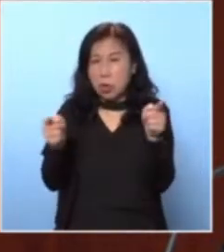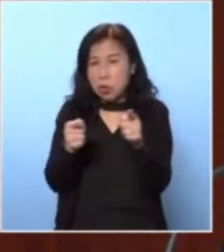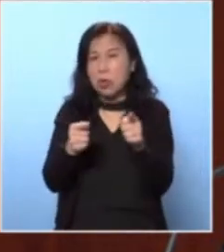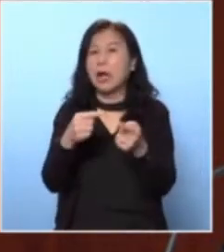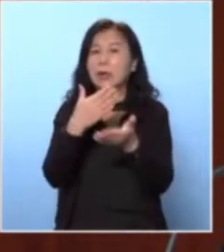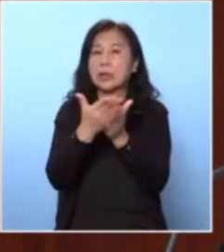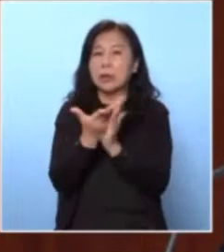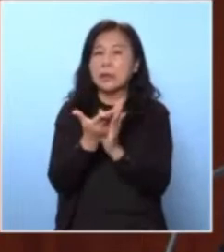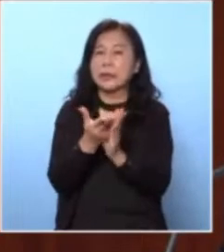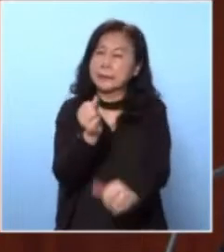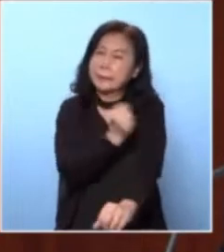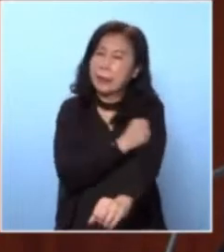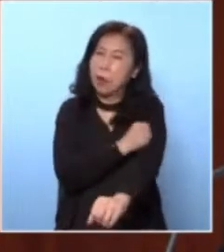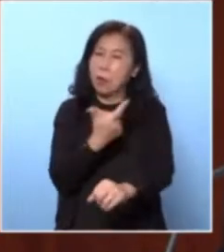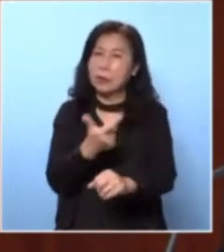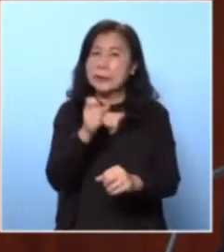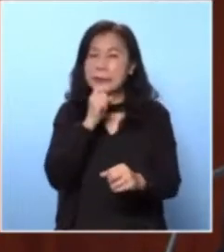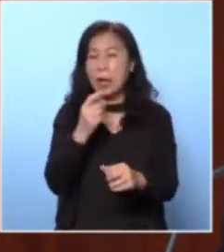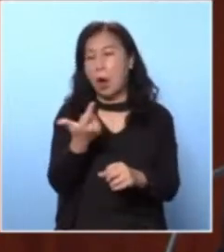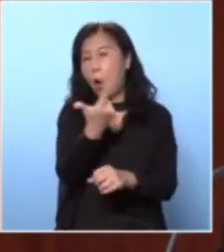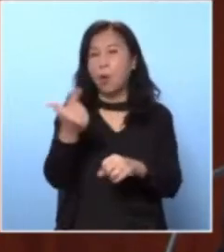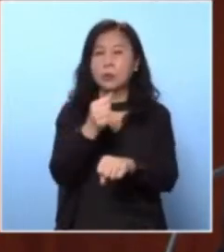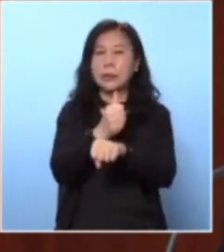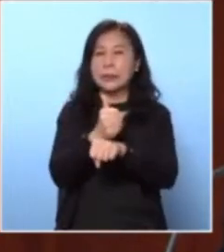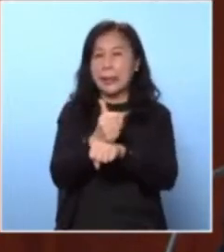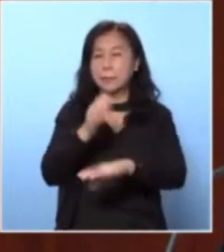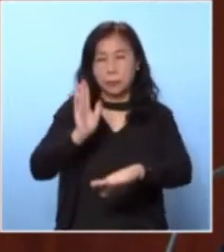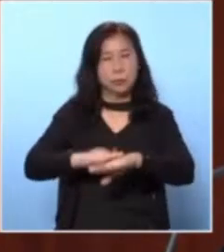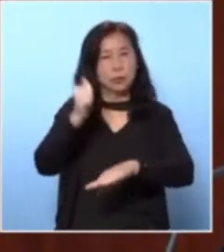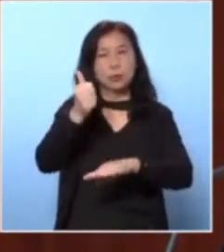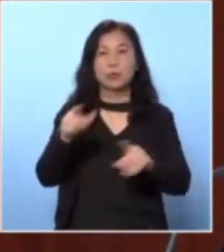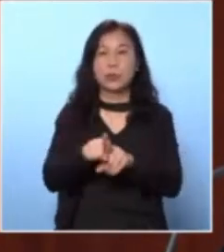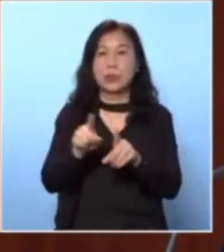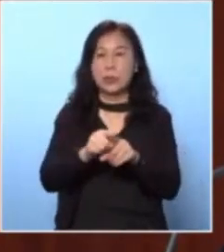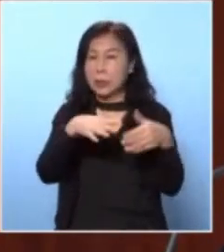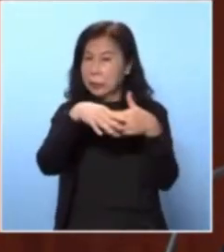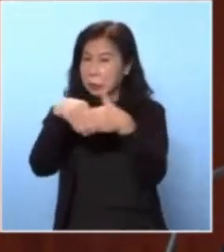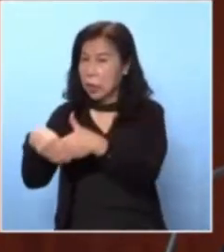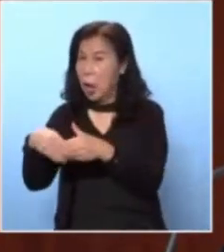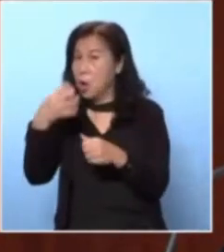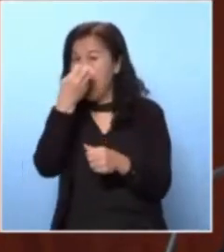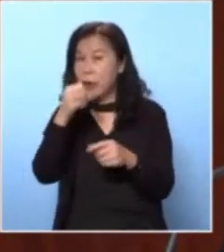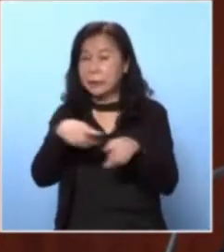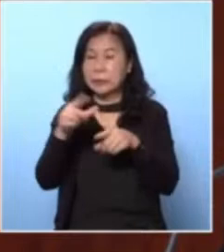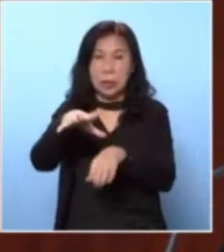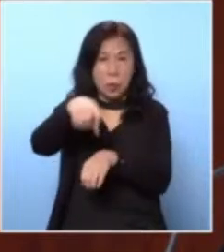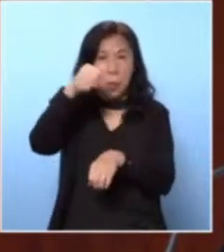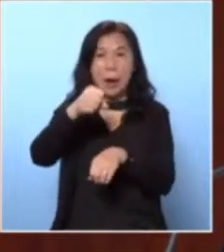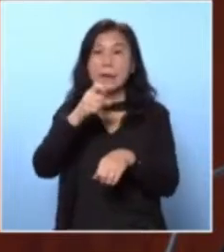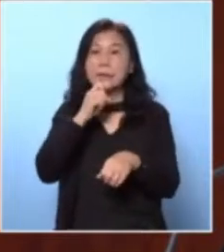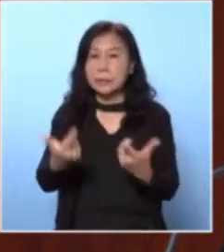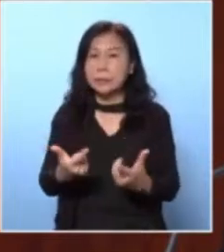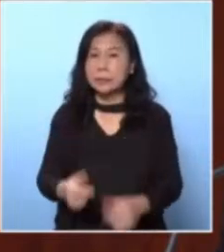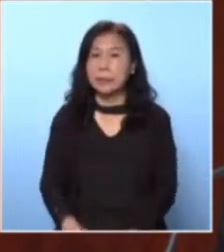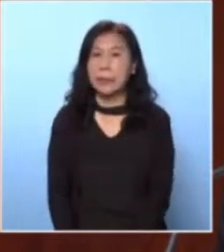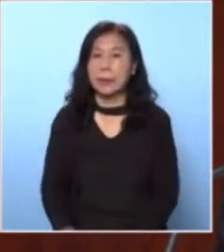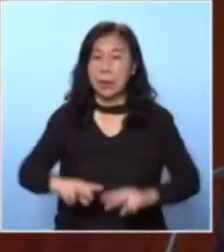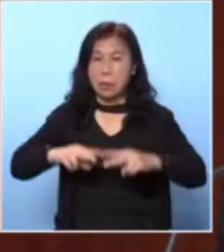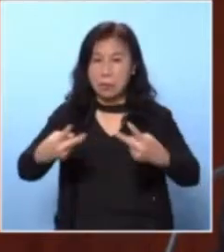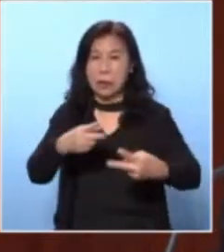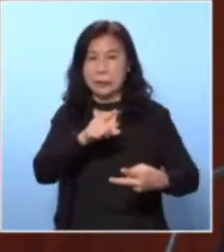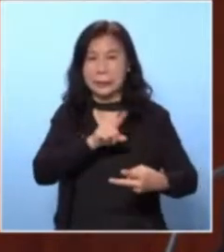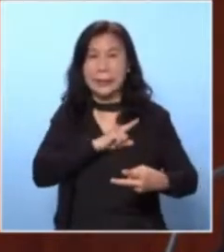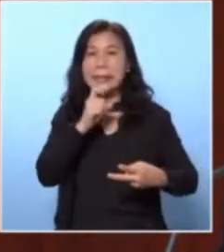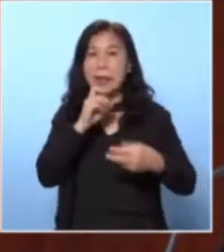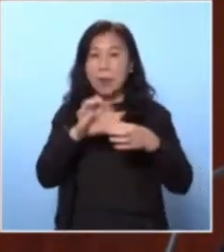Despite the near-term challenges, abundant opportunities and our advantages remain. I will lead Hong Kong to grasp these